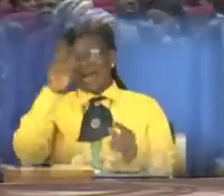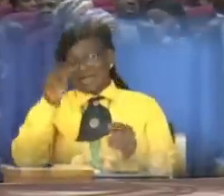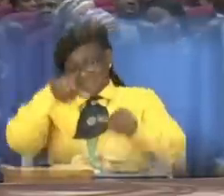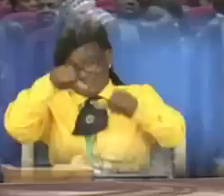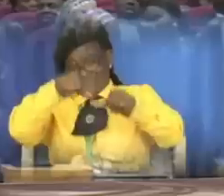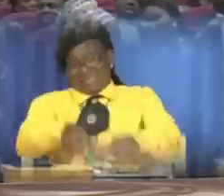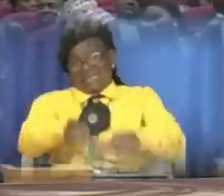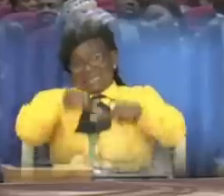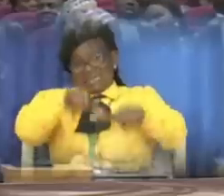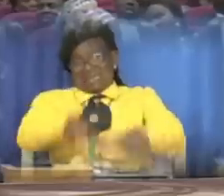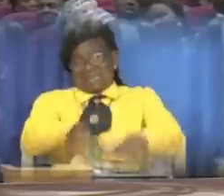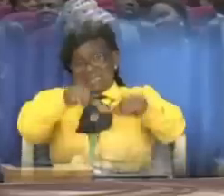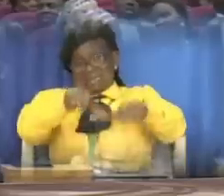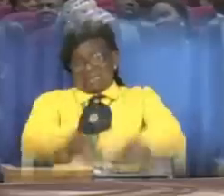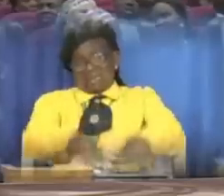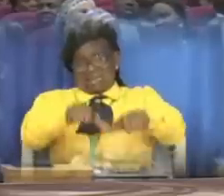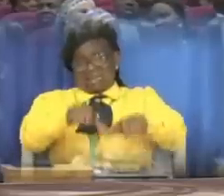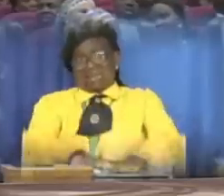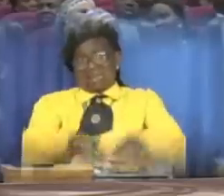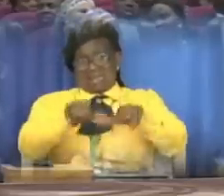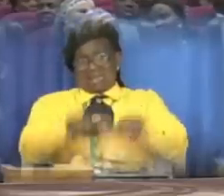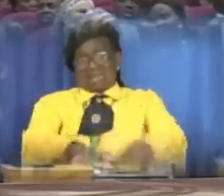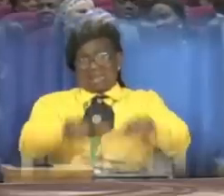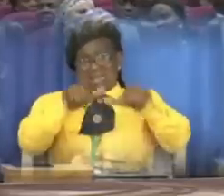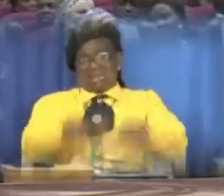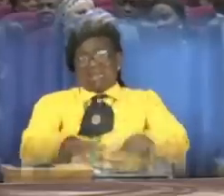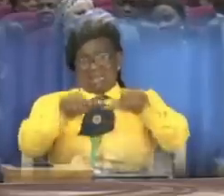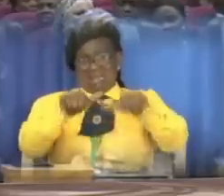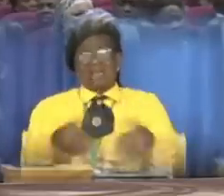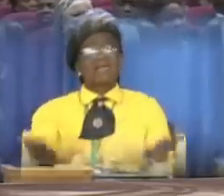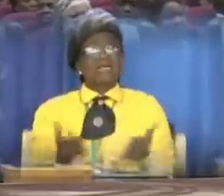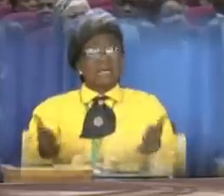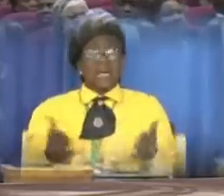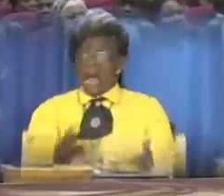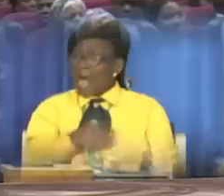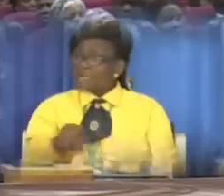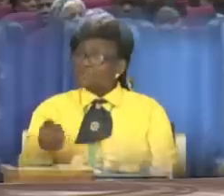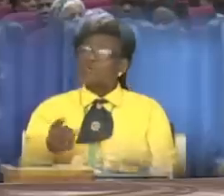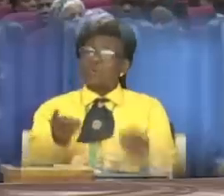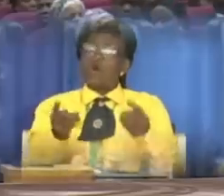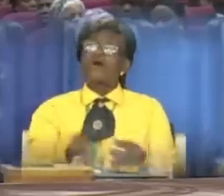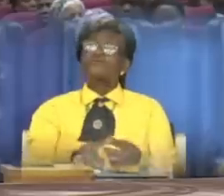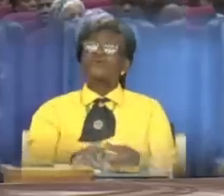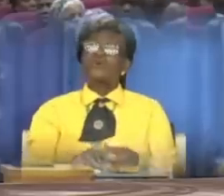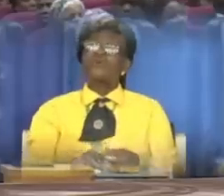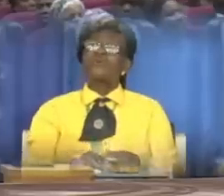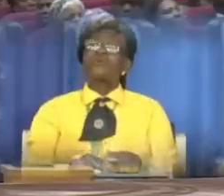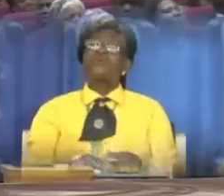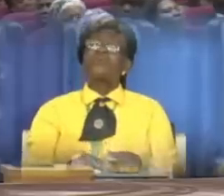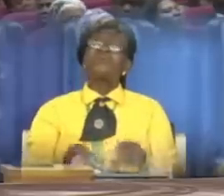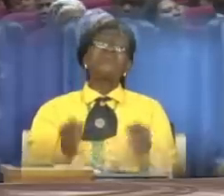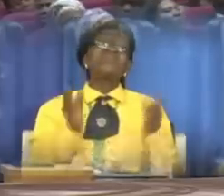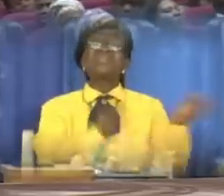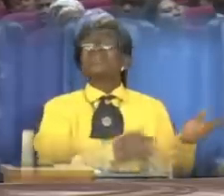I said, now you want to abandon the girl with me? If God has not been on your side